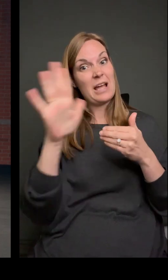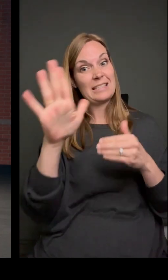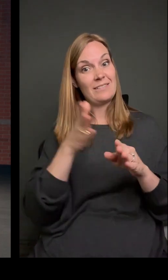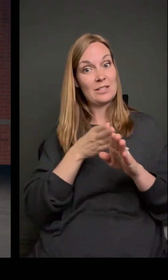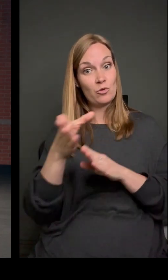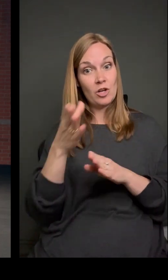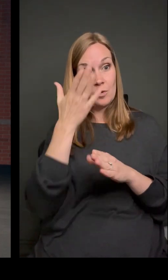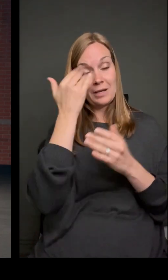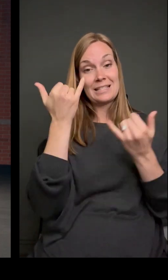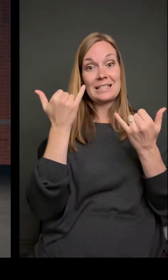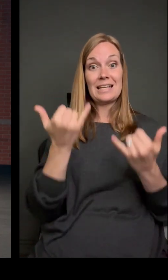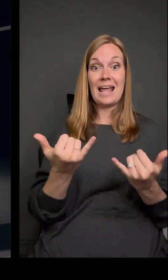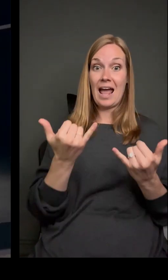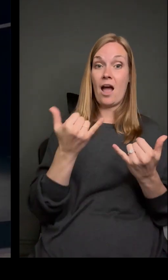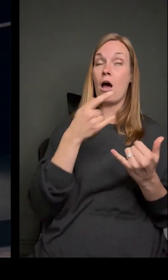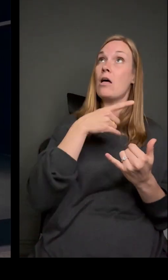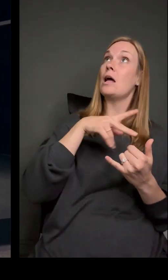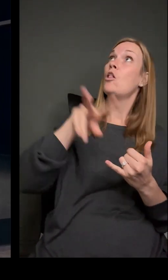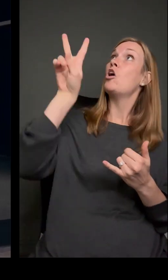now looked just like